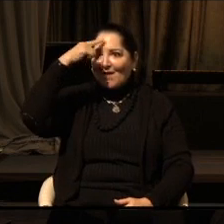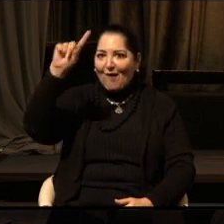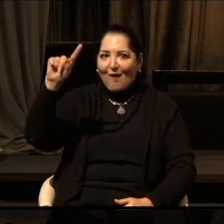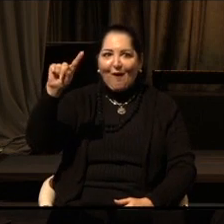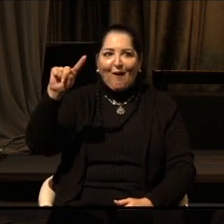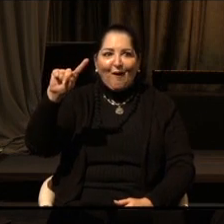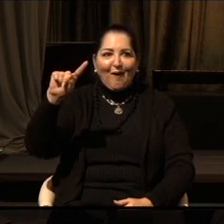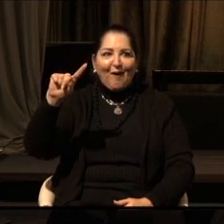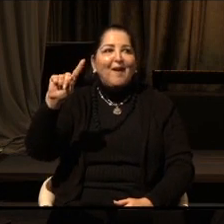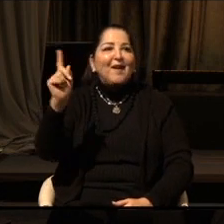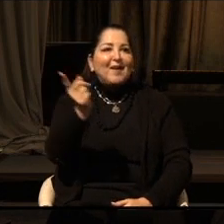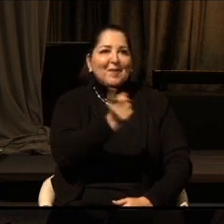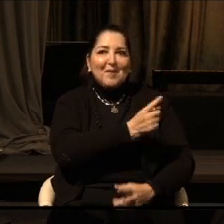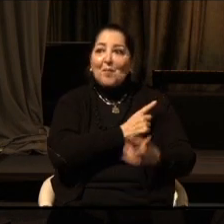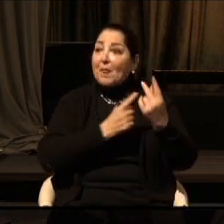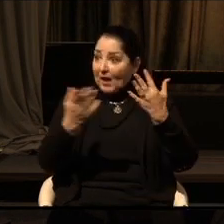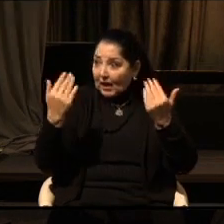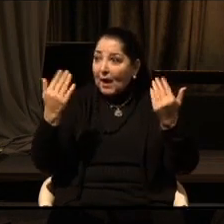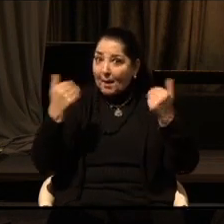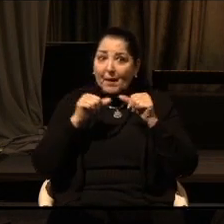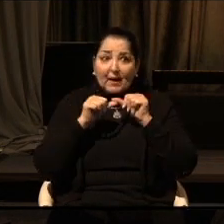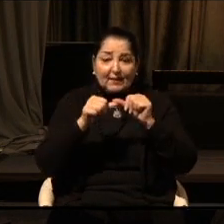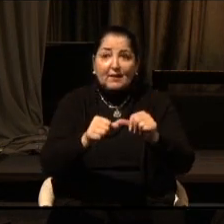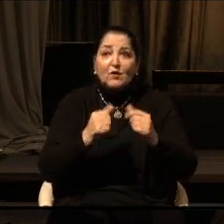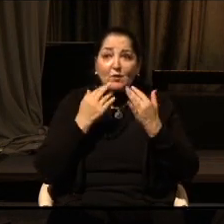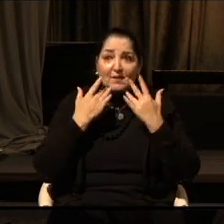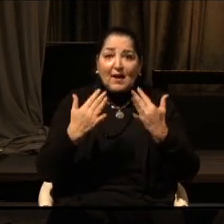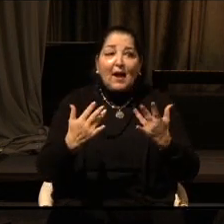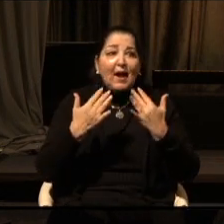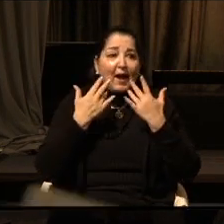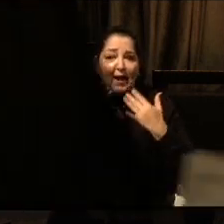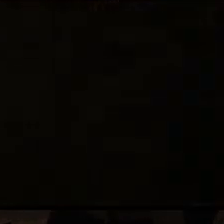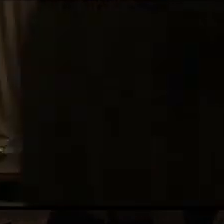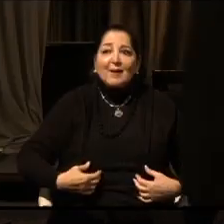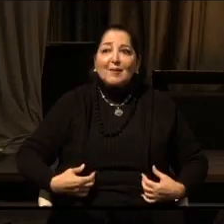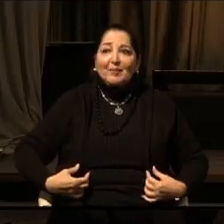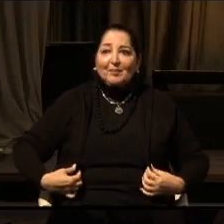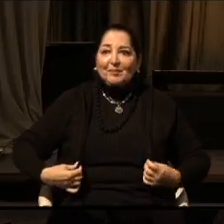waiting for. Keep singing. We are the ones